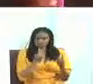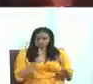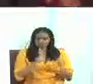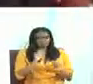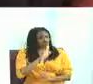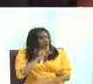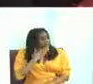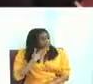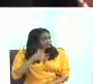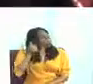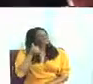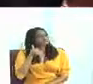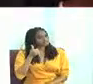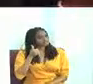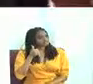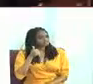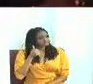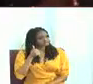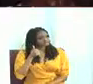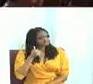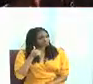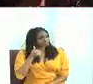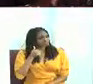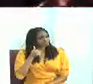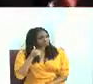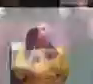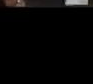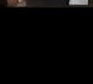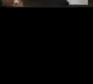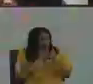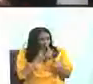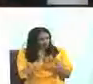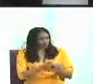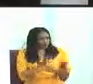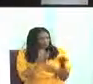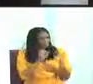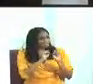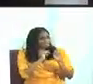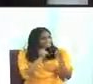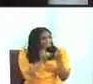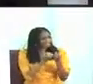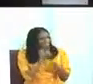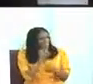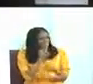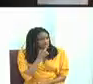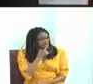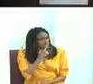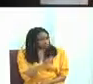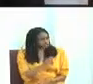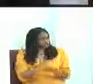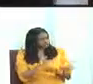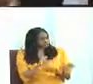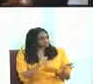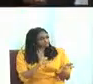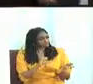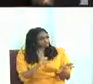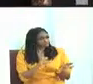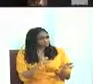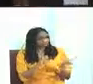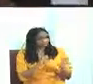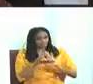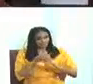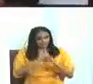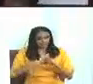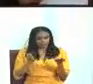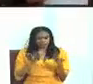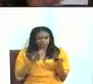could to walk that line that society say you should walk, to be what